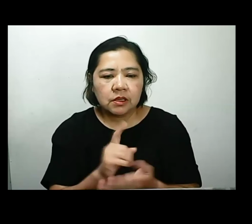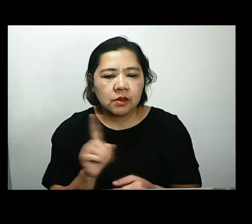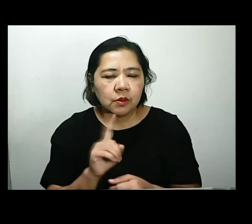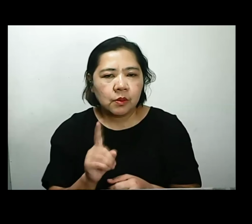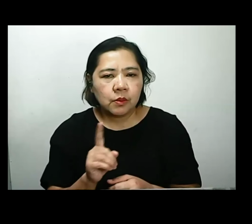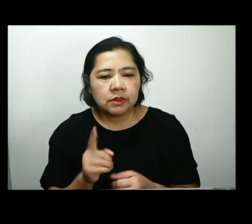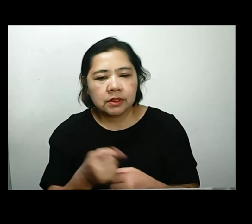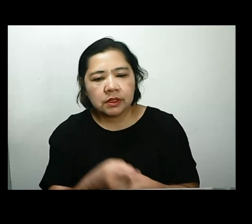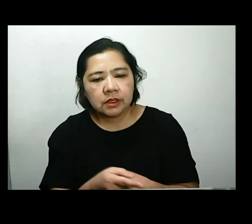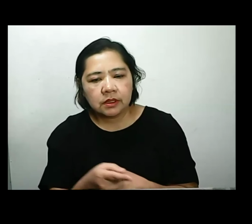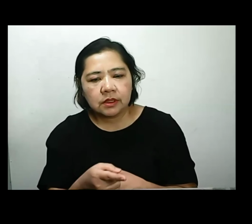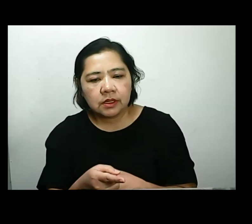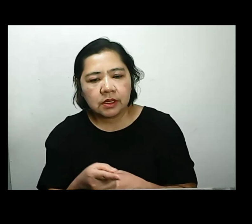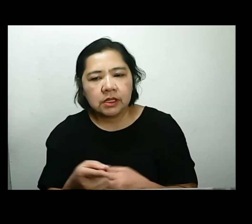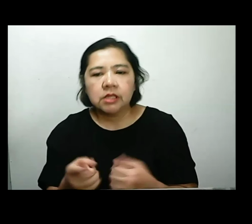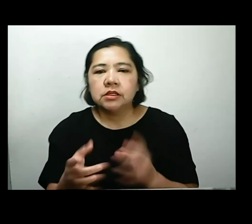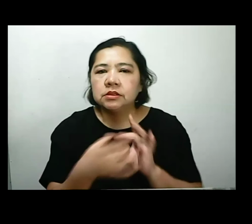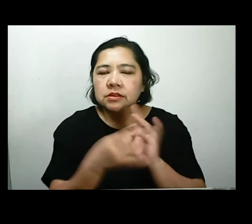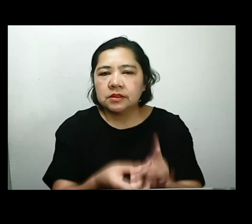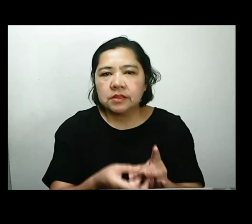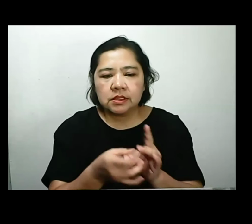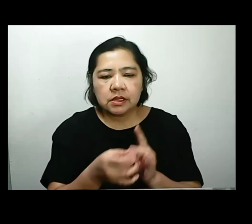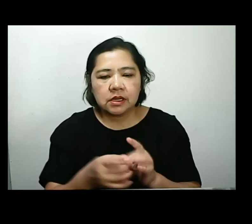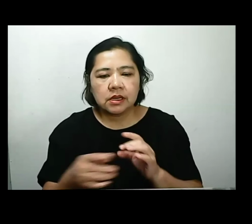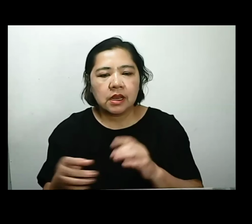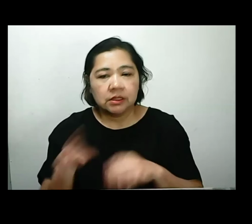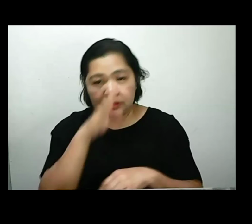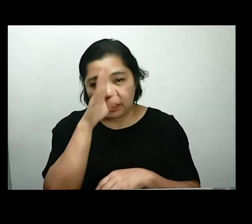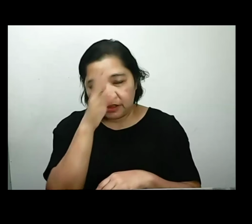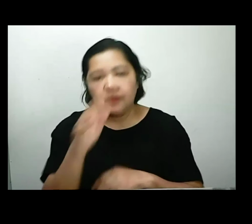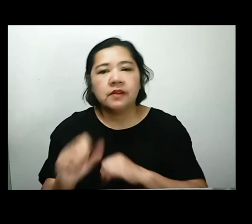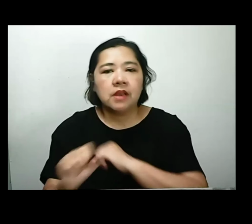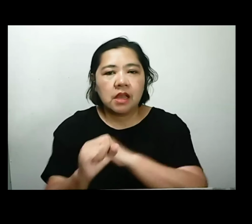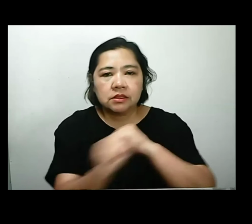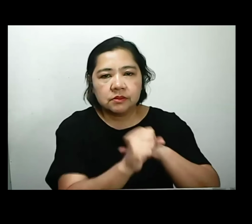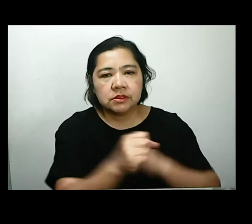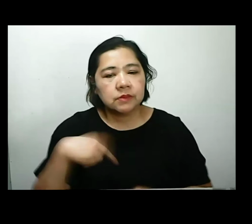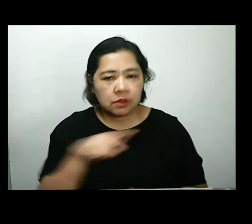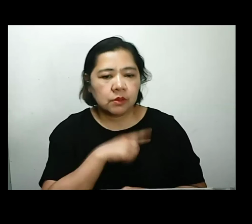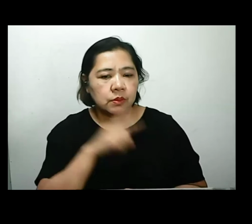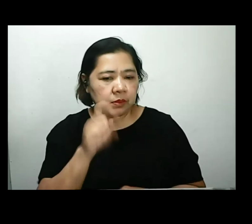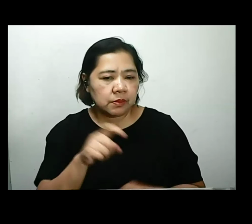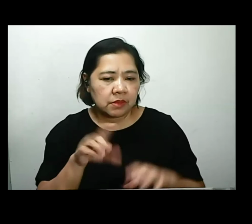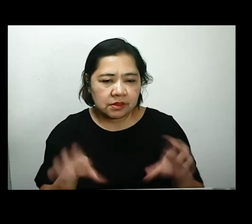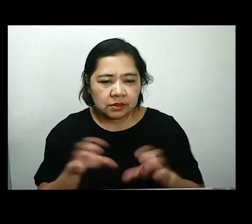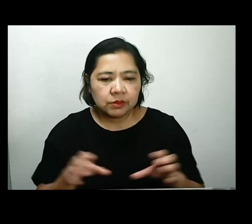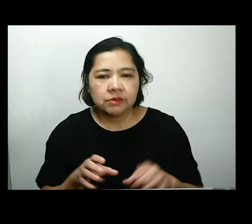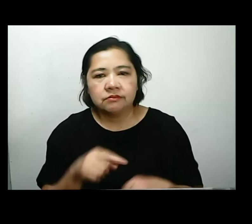the creative activism that we should do. I think from the university, we've